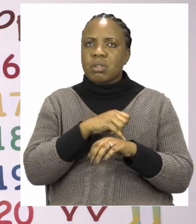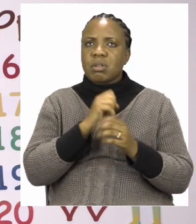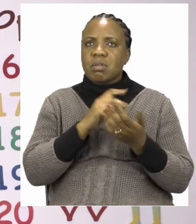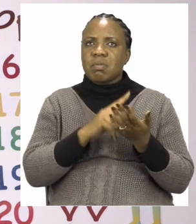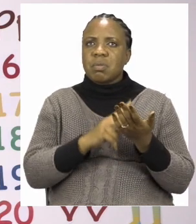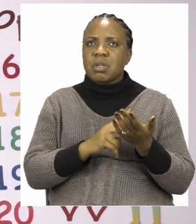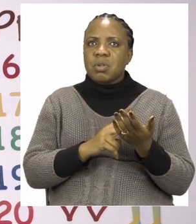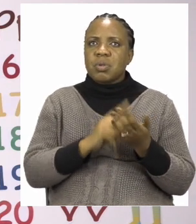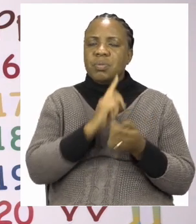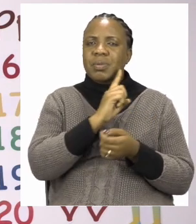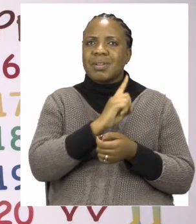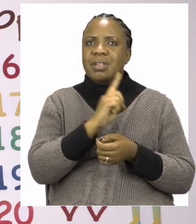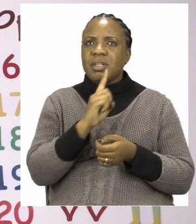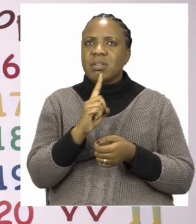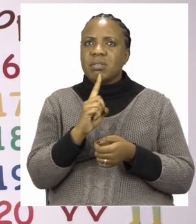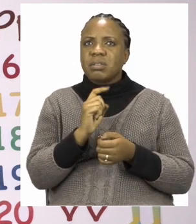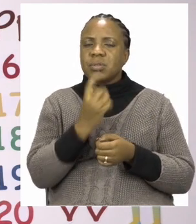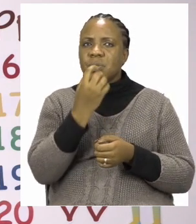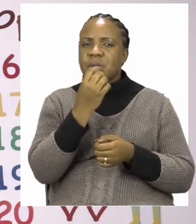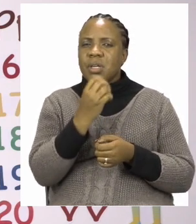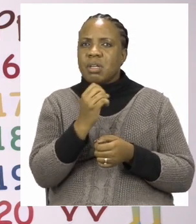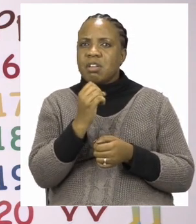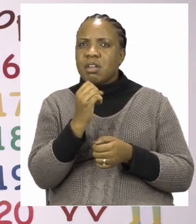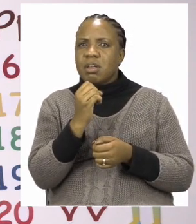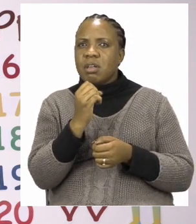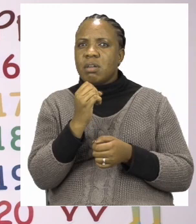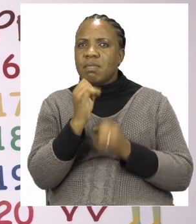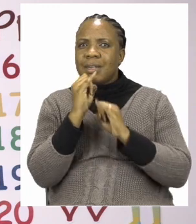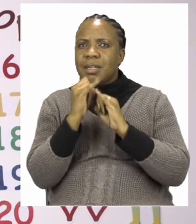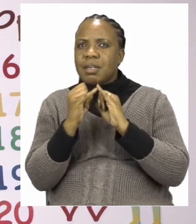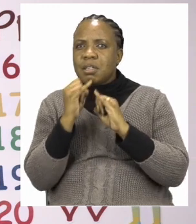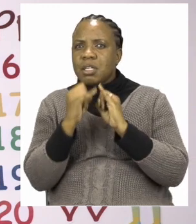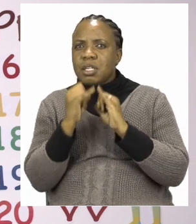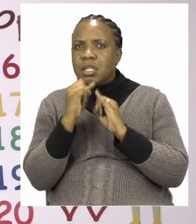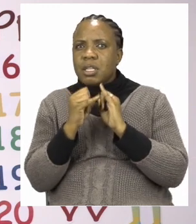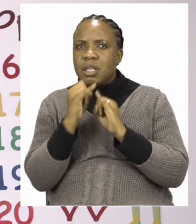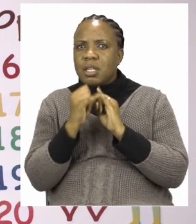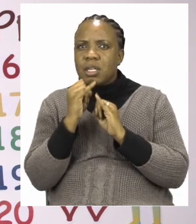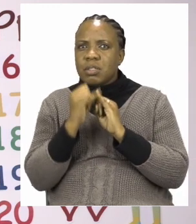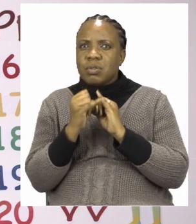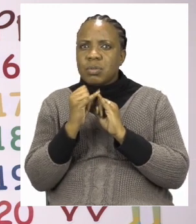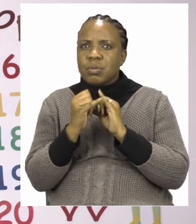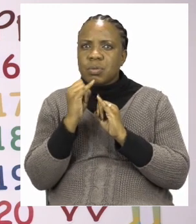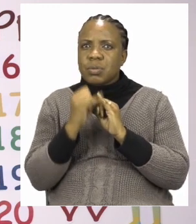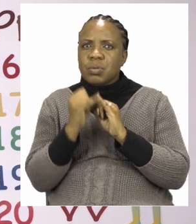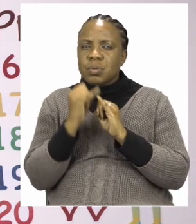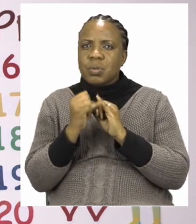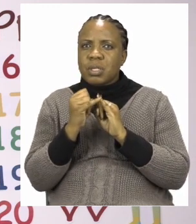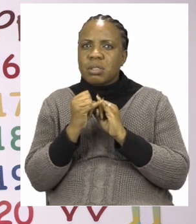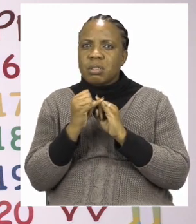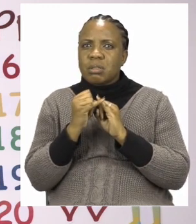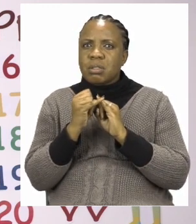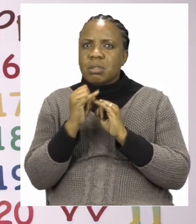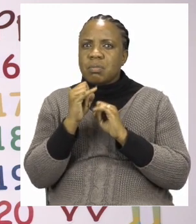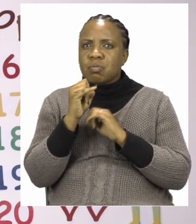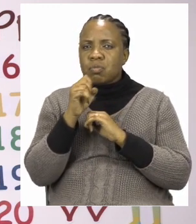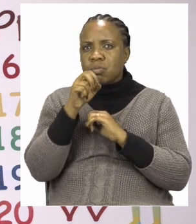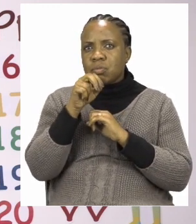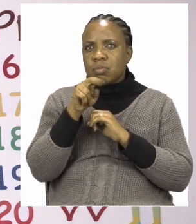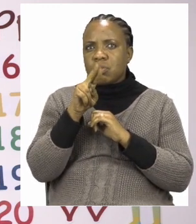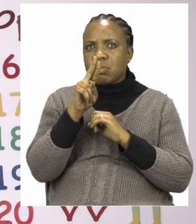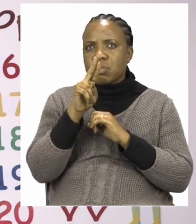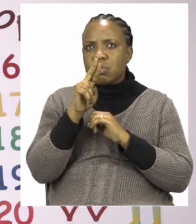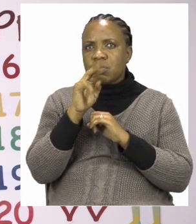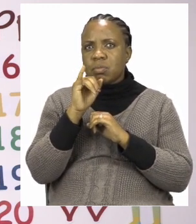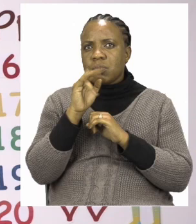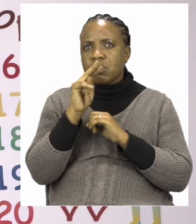of the numbers. We always start from the one that is at the equal sign. So this is the number that we are dealing